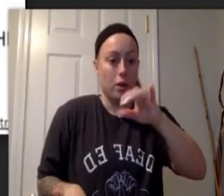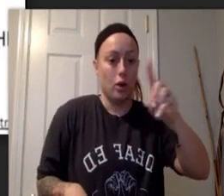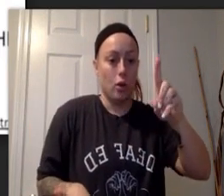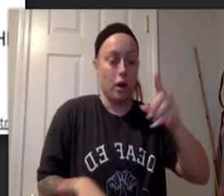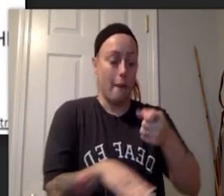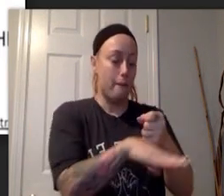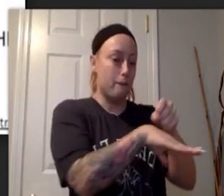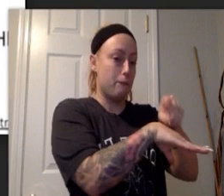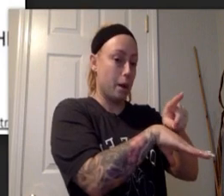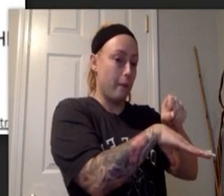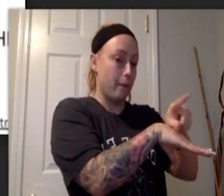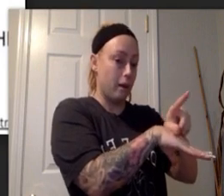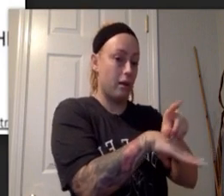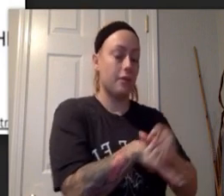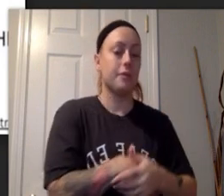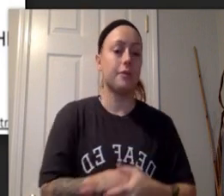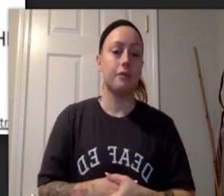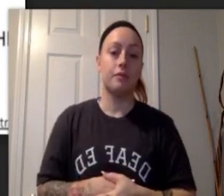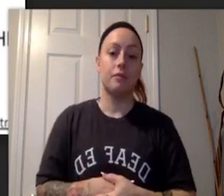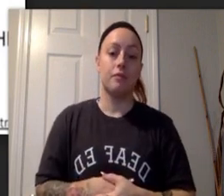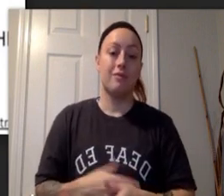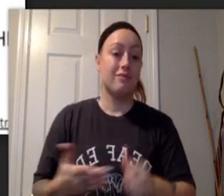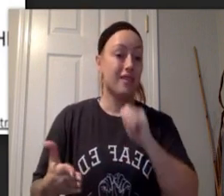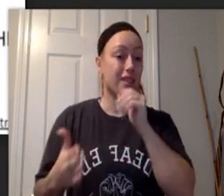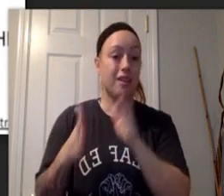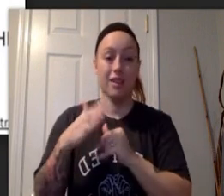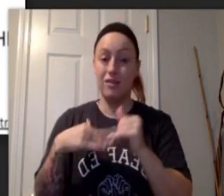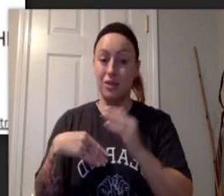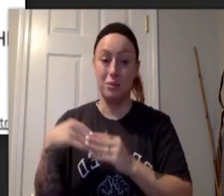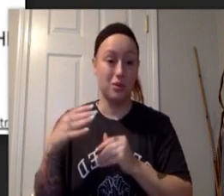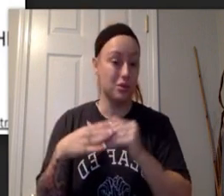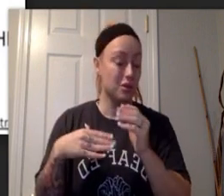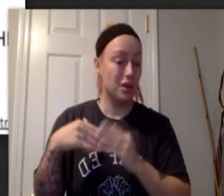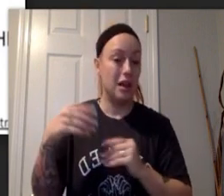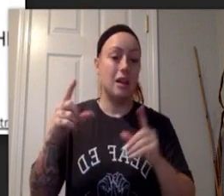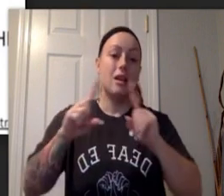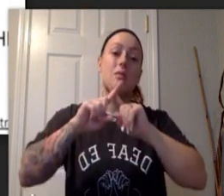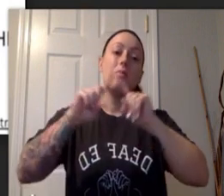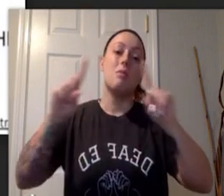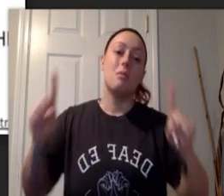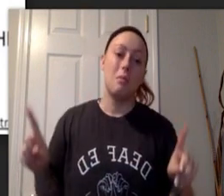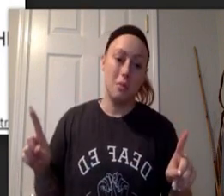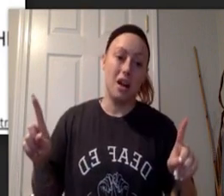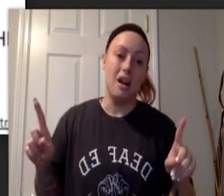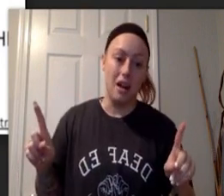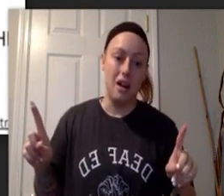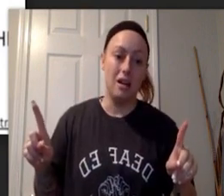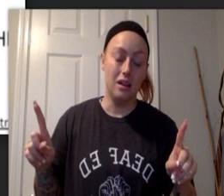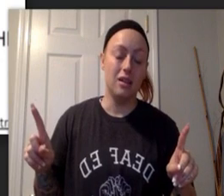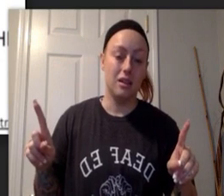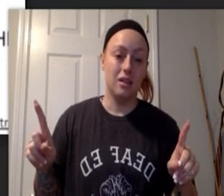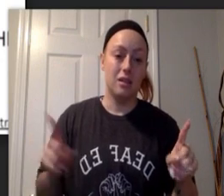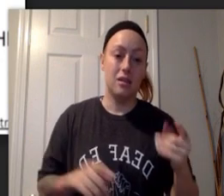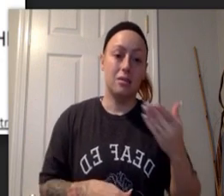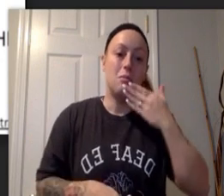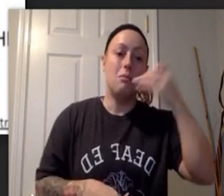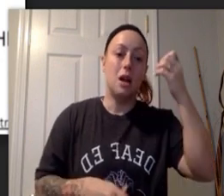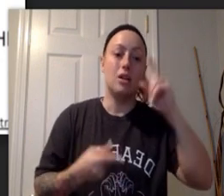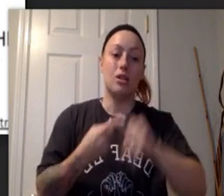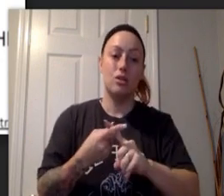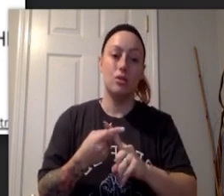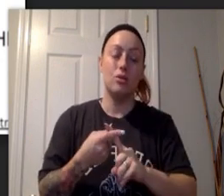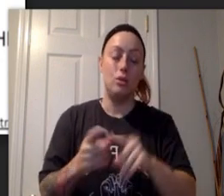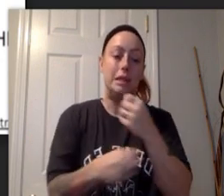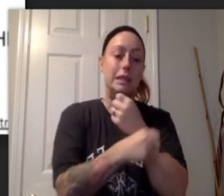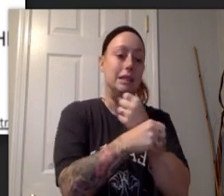is nasty and it is uncomfortable. But again, this is basic first aid. Better to break a rib and save a life. Better to lose a friend and put